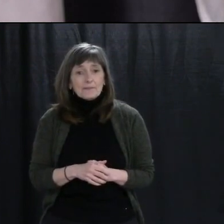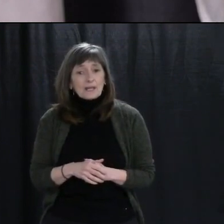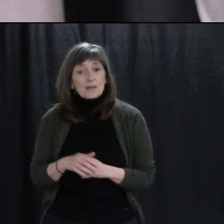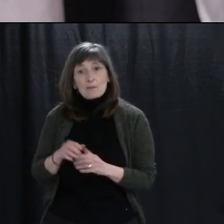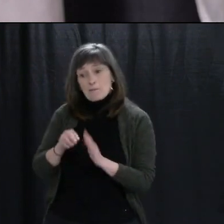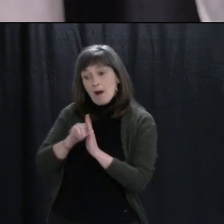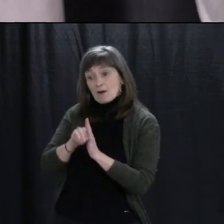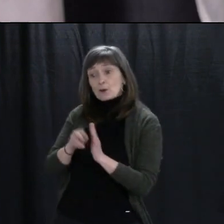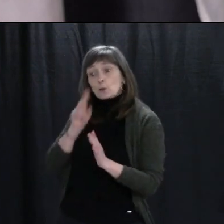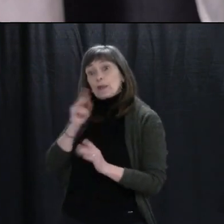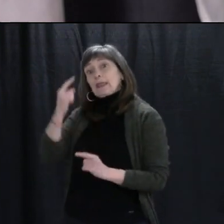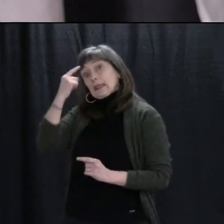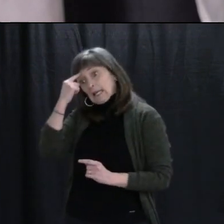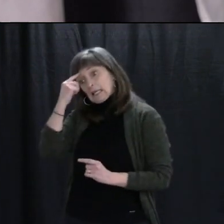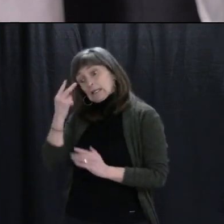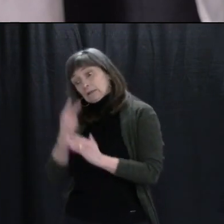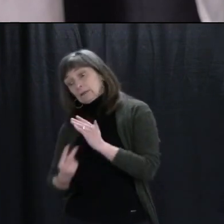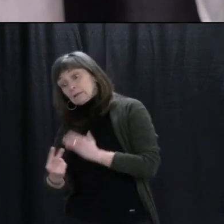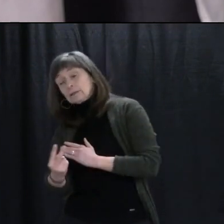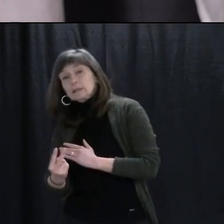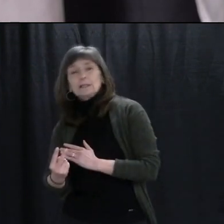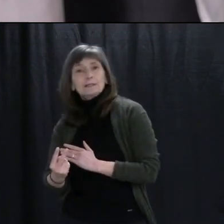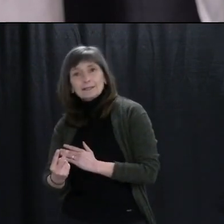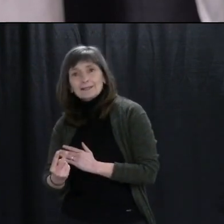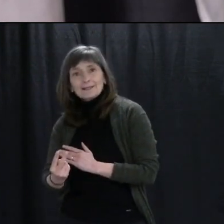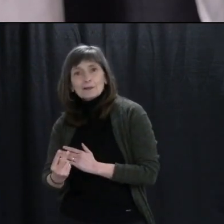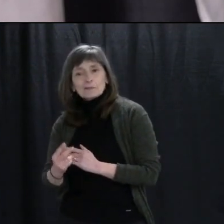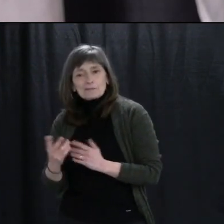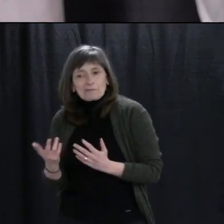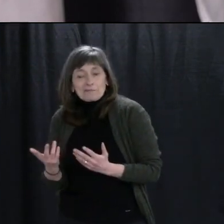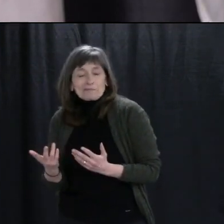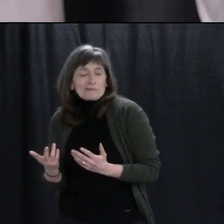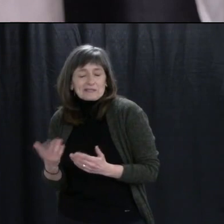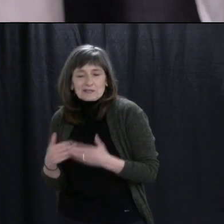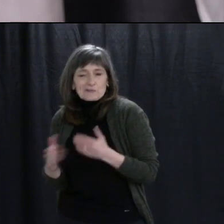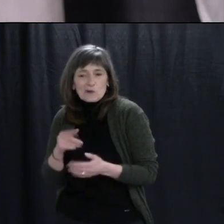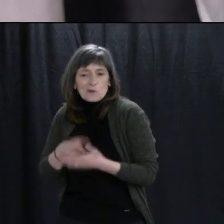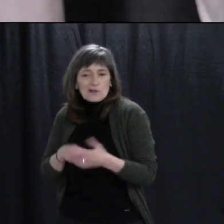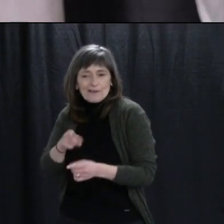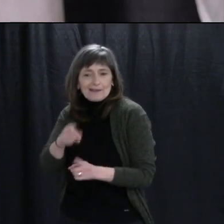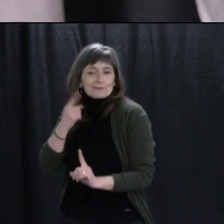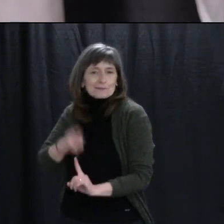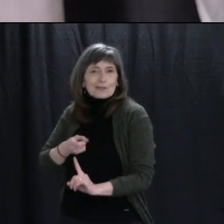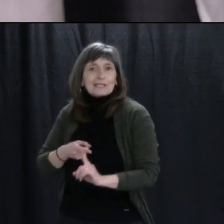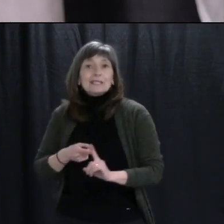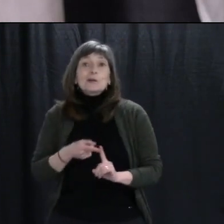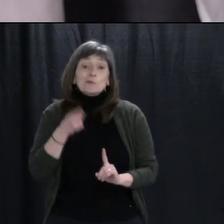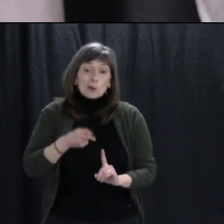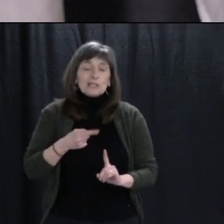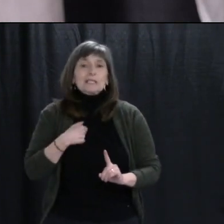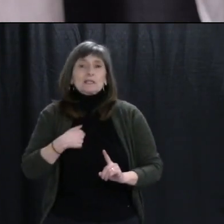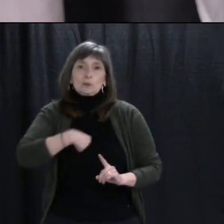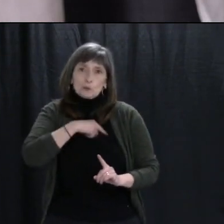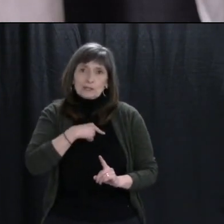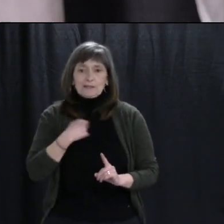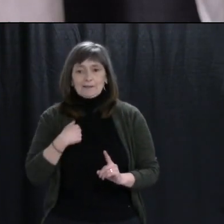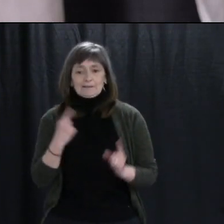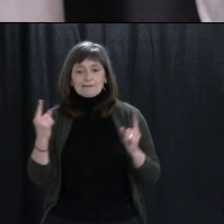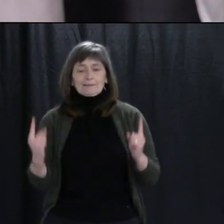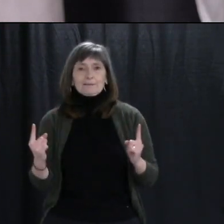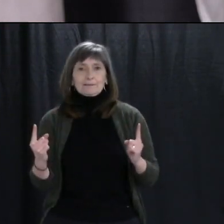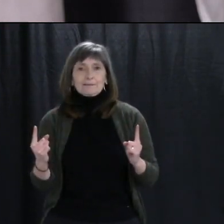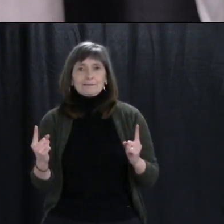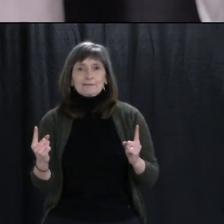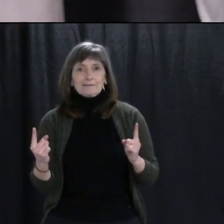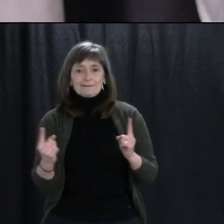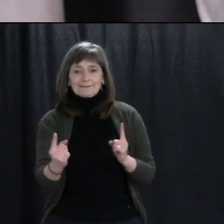what the model is, the best tool that we have simply is to practice physical distancing. We have that option available to us. We